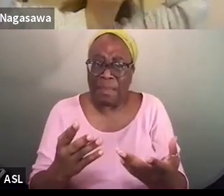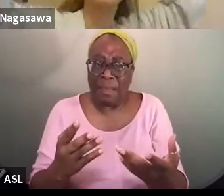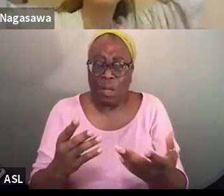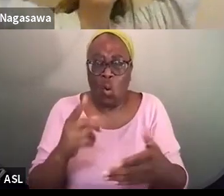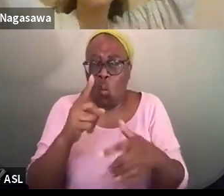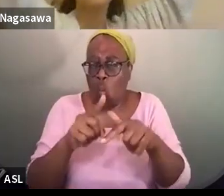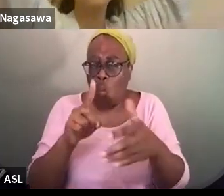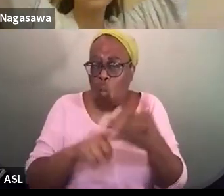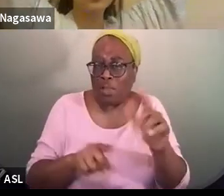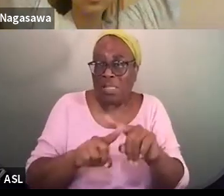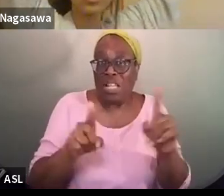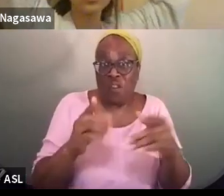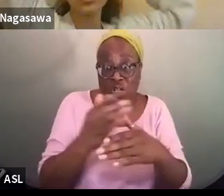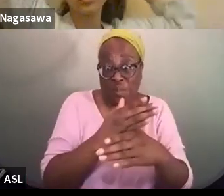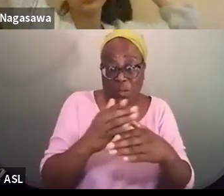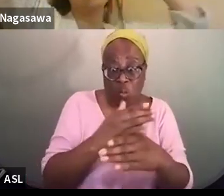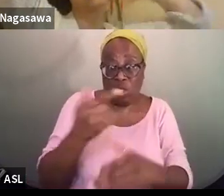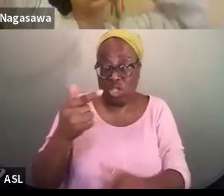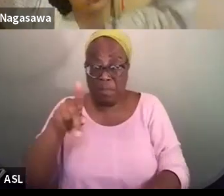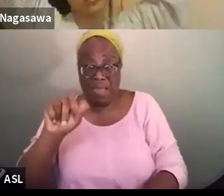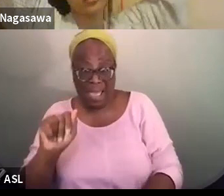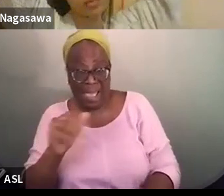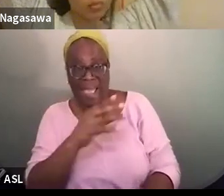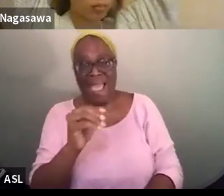of the pool? Mr. Acevedo, then Mr. Kreger.